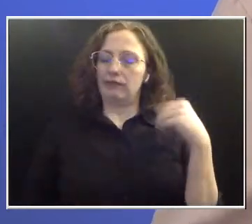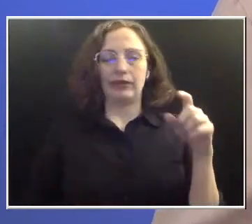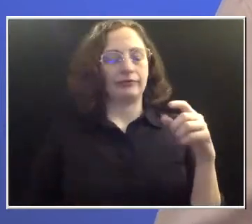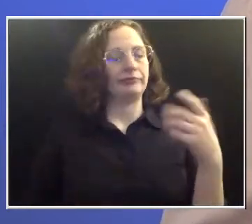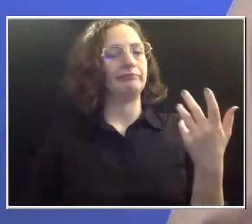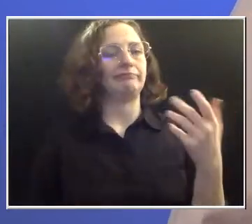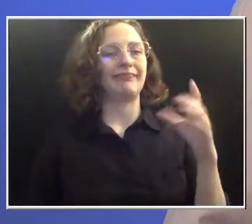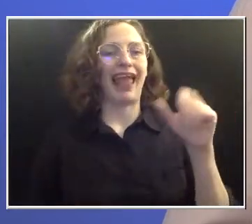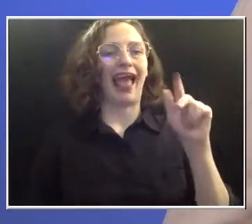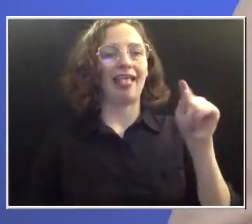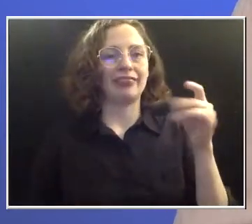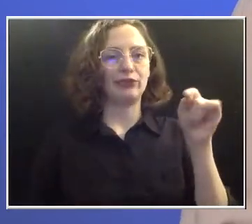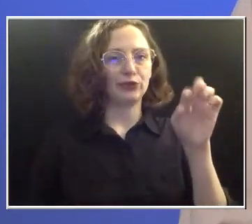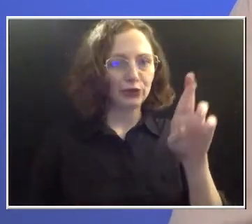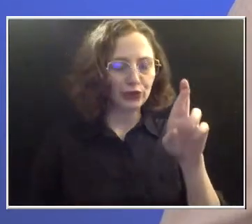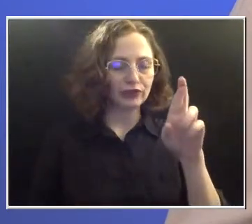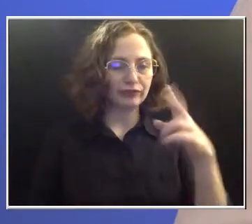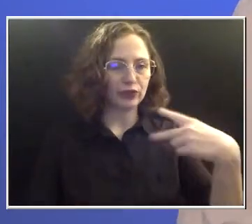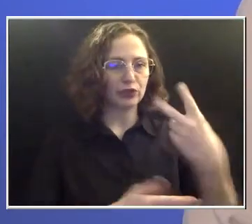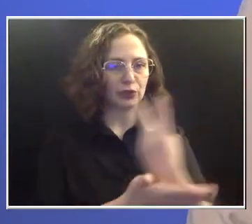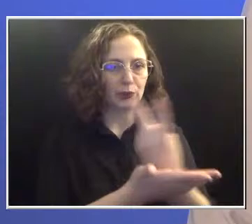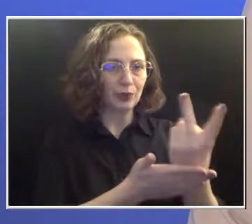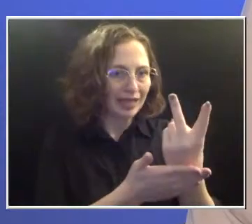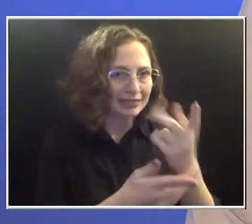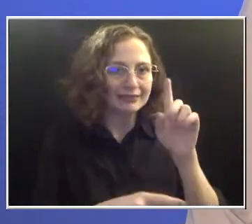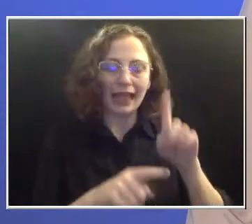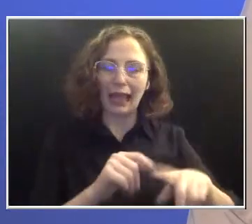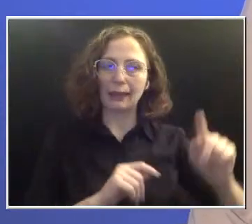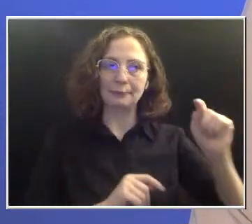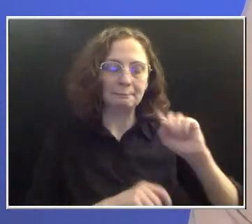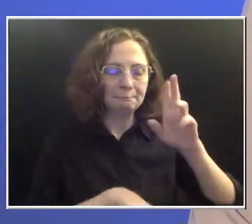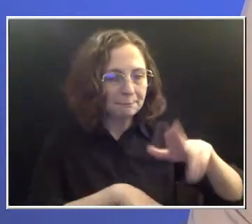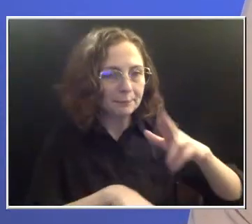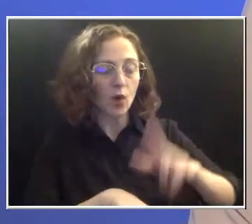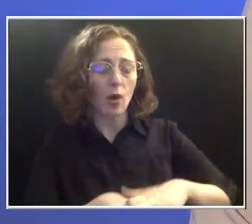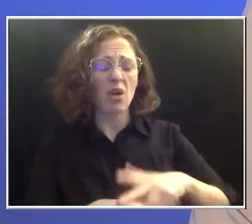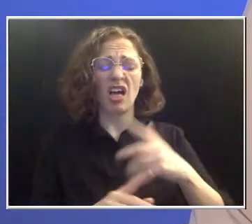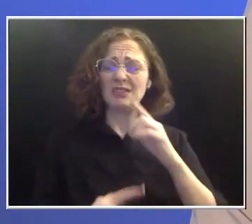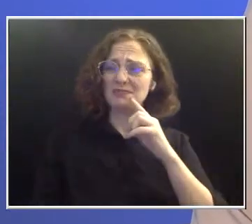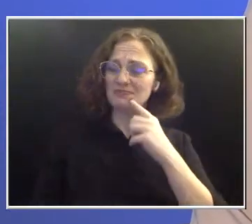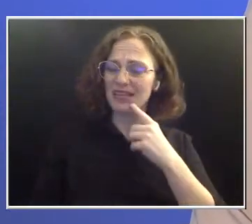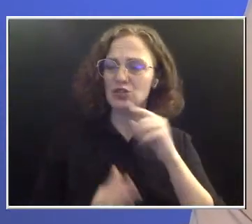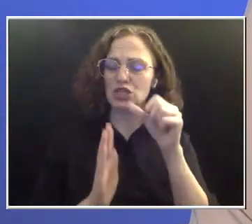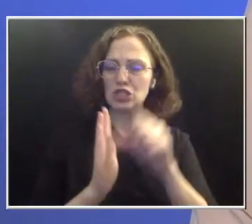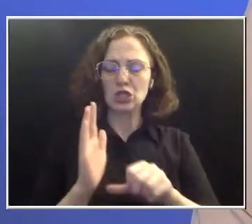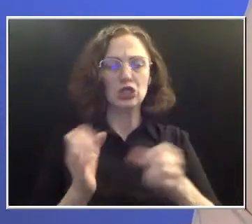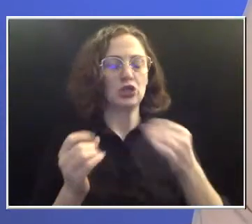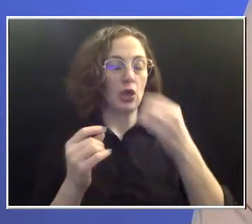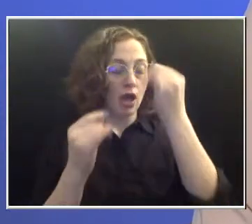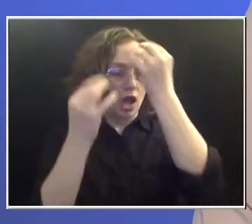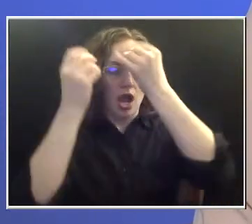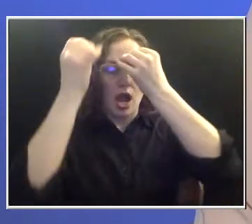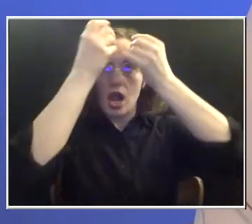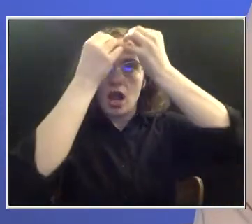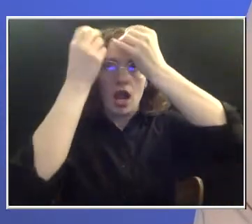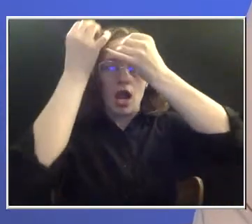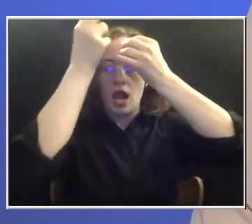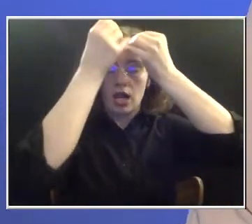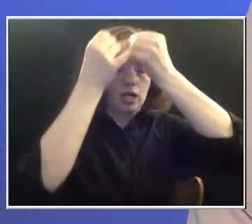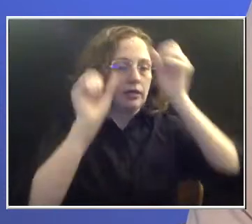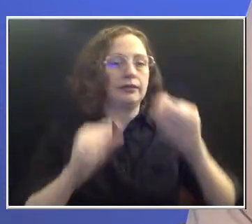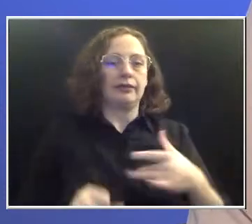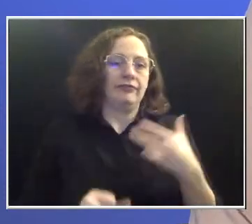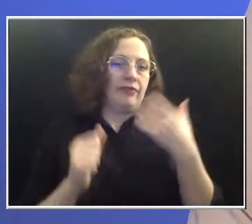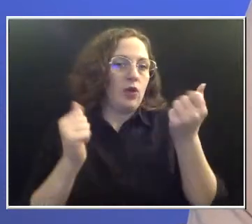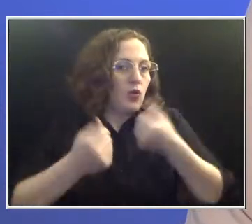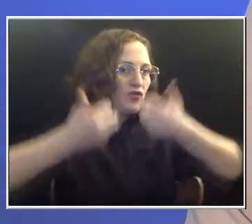a major surgery. So you just have all of these things going through your head, and it can be overwhelming, but doctors were great, nurses were great. Everybody